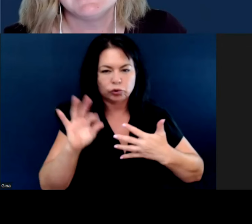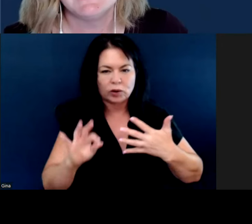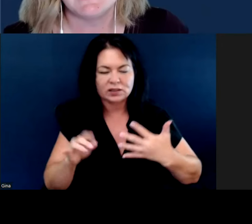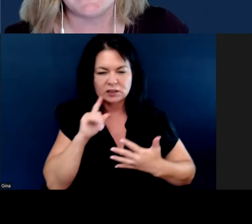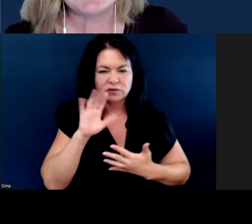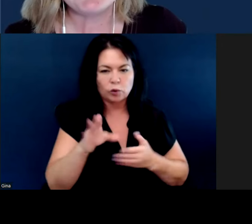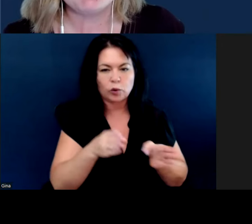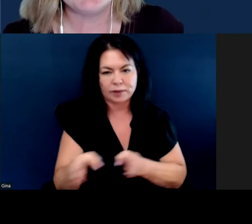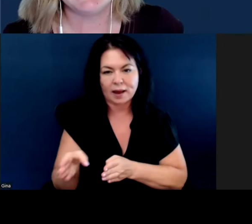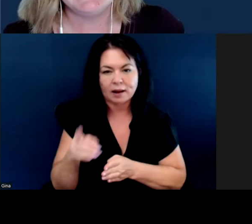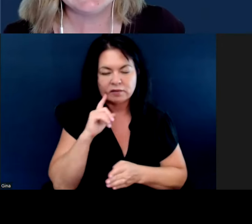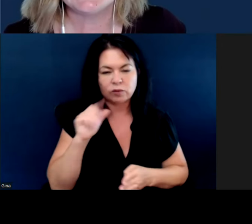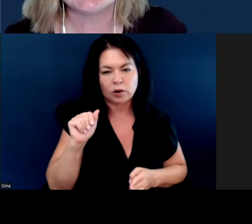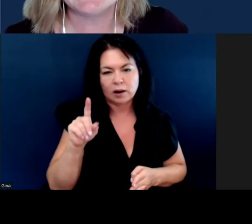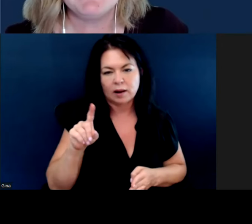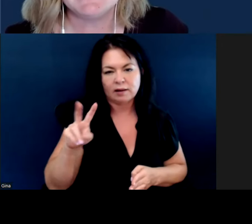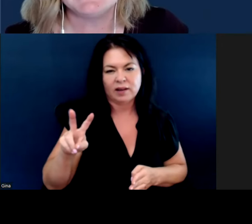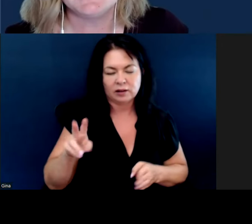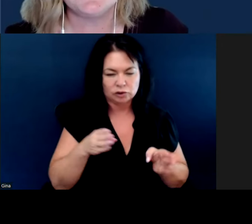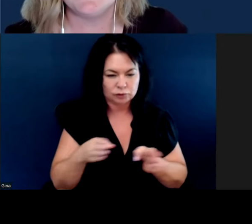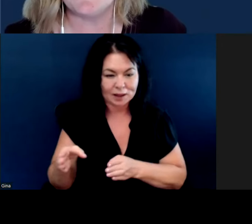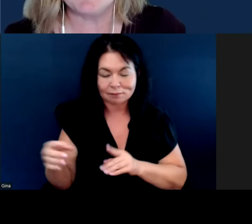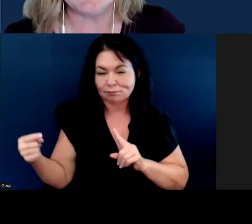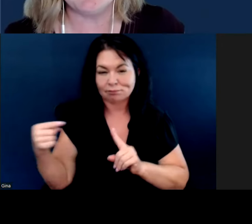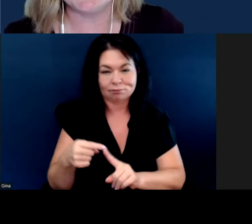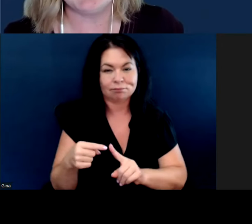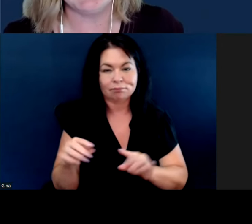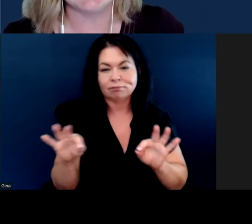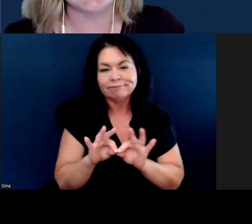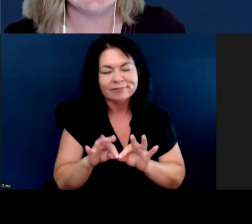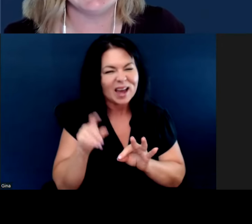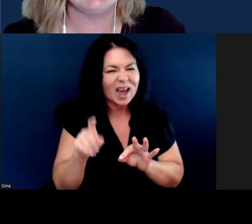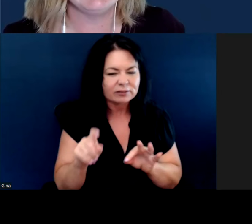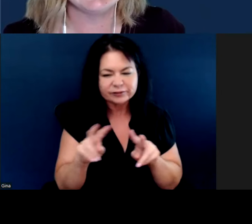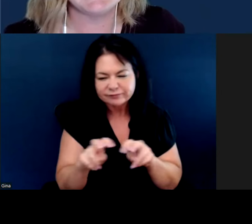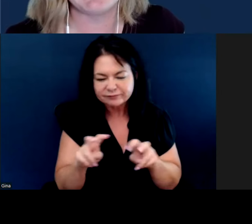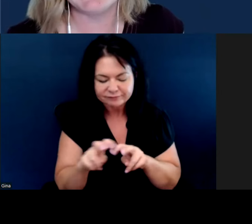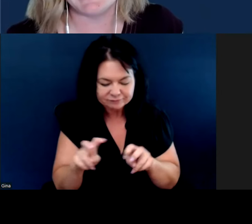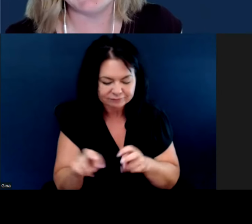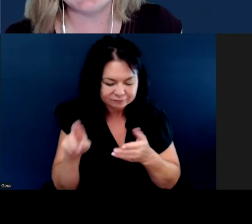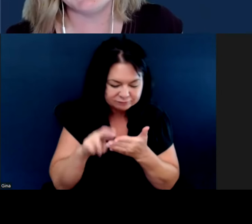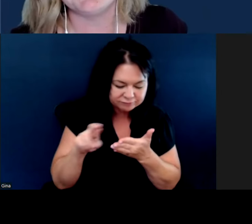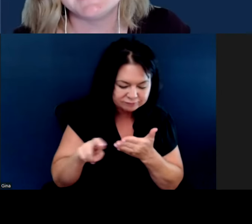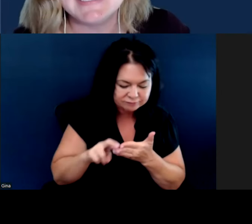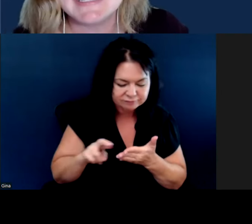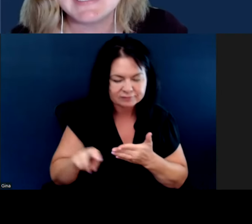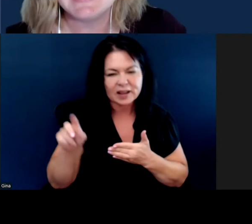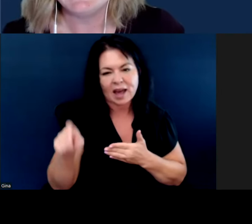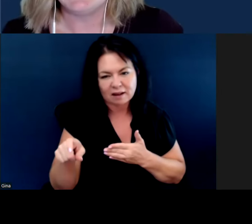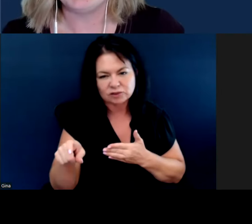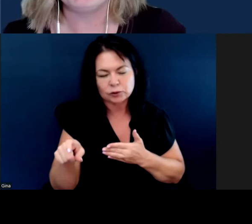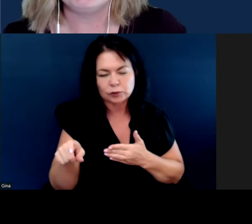plans. The key is just going to be to do your homework on these plans. Again, the Senior Linkage Line is here to